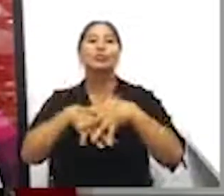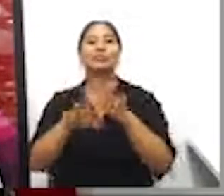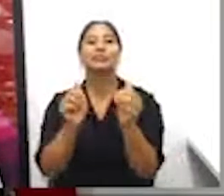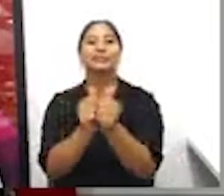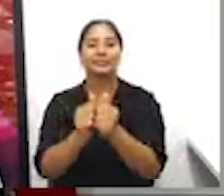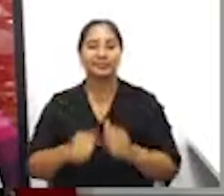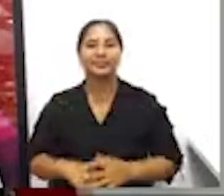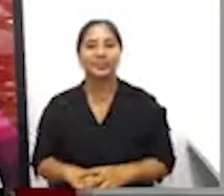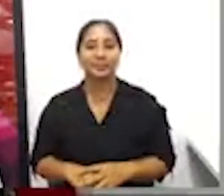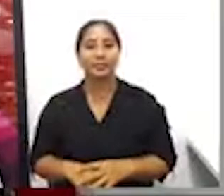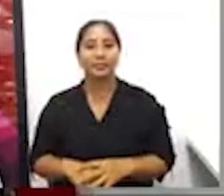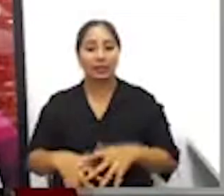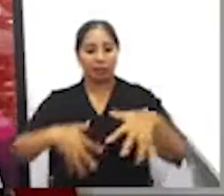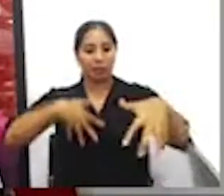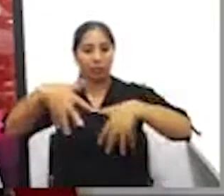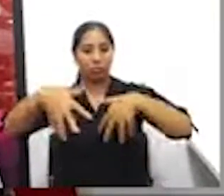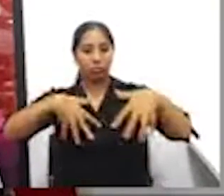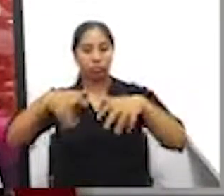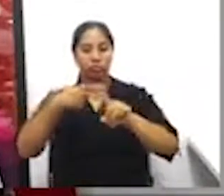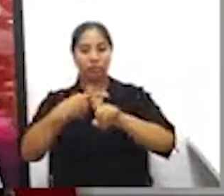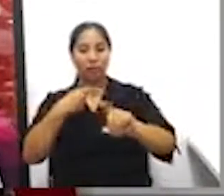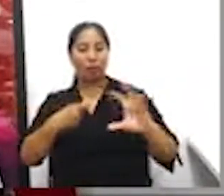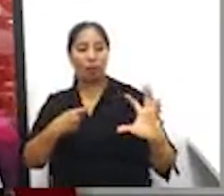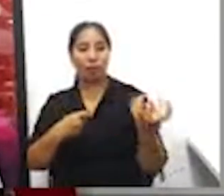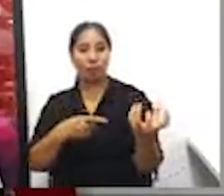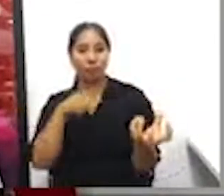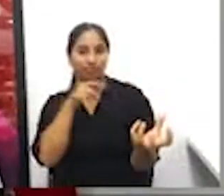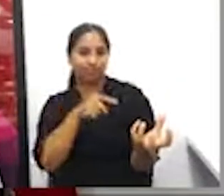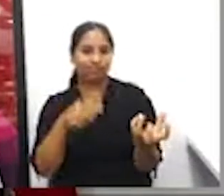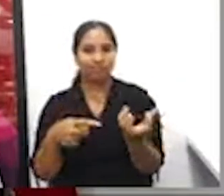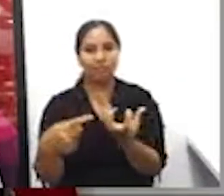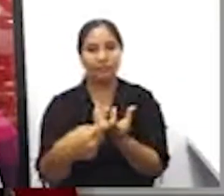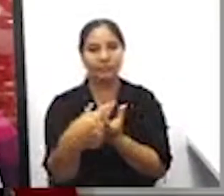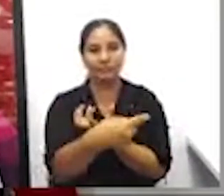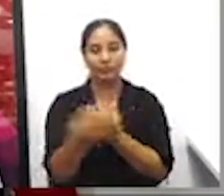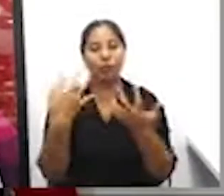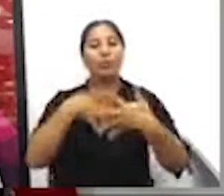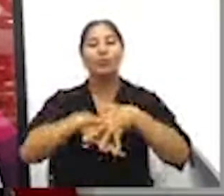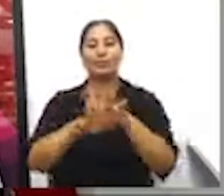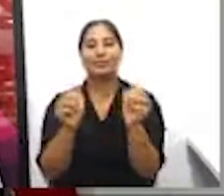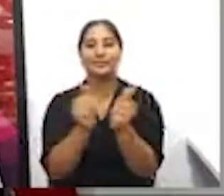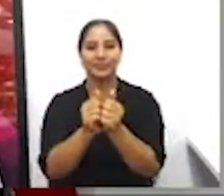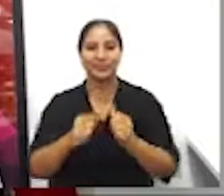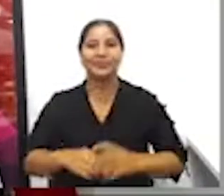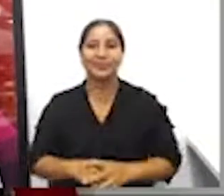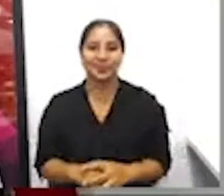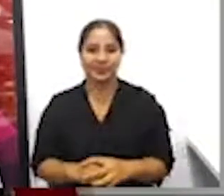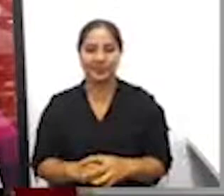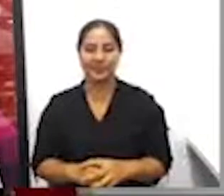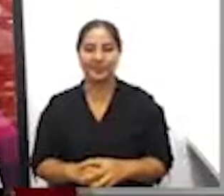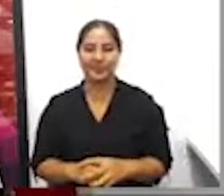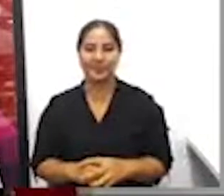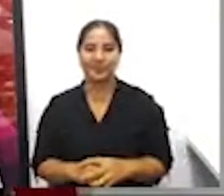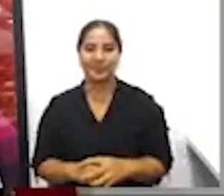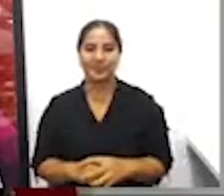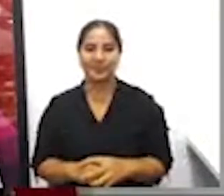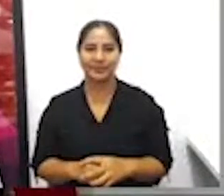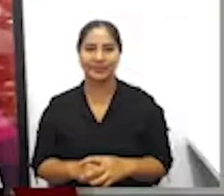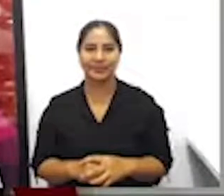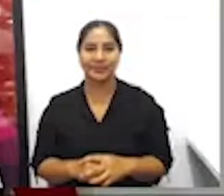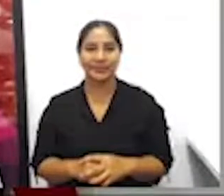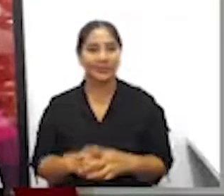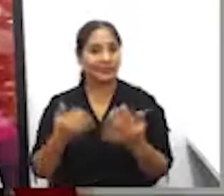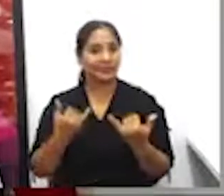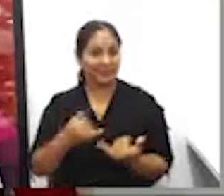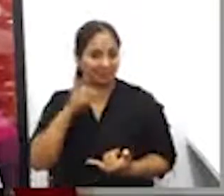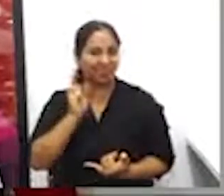So people from all over the world, but two things, social justice and climate. These were